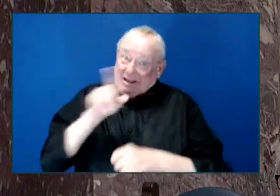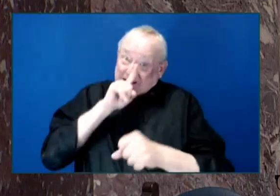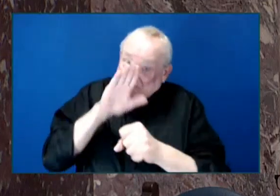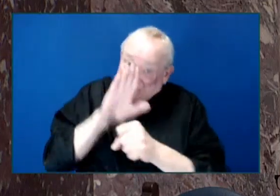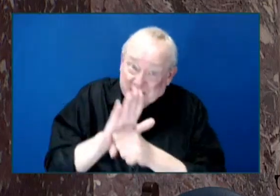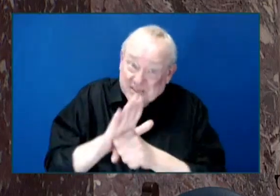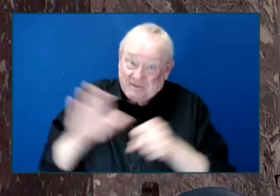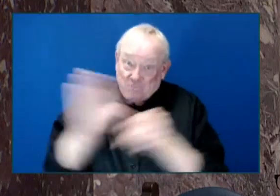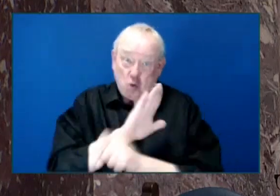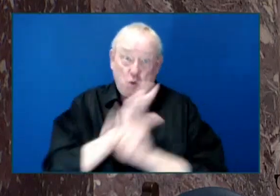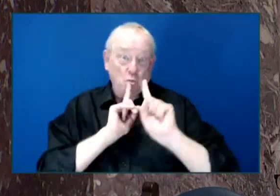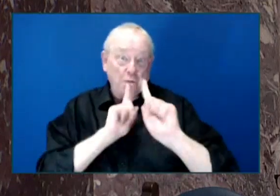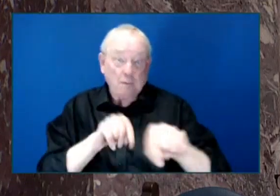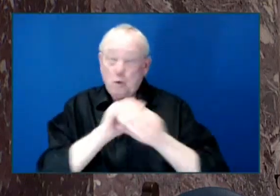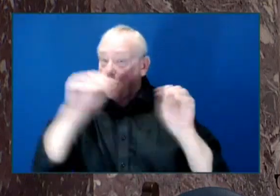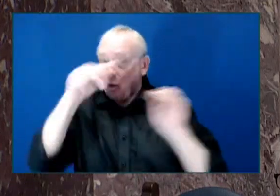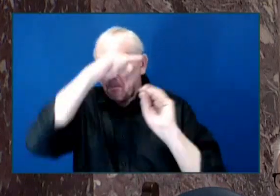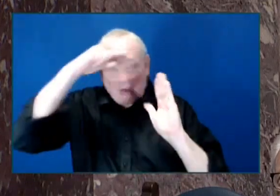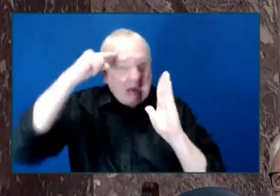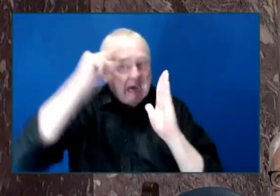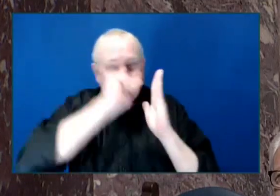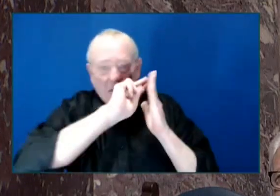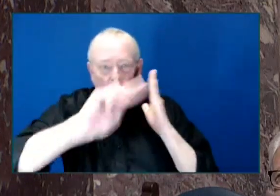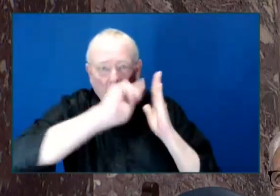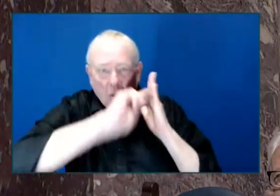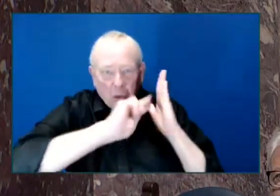in time for his estimates starting next week?